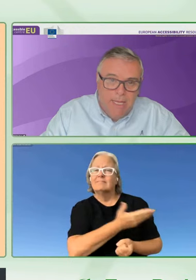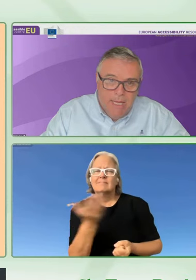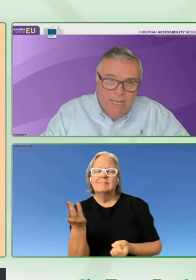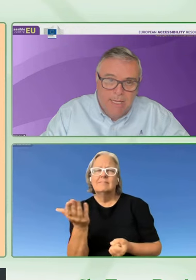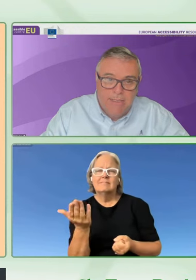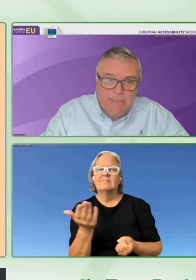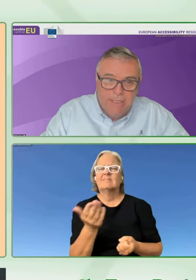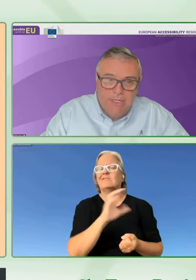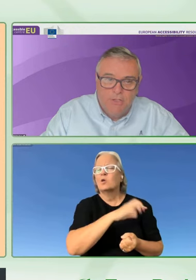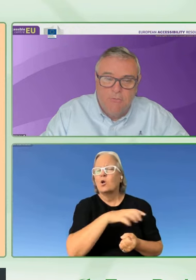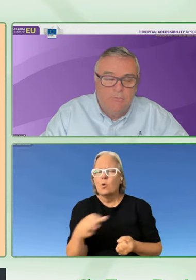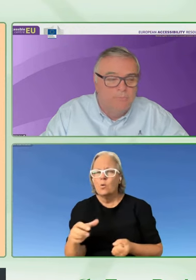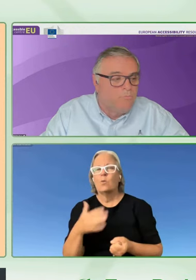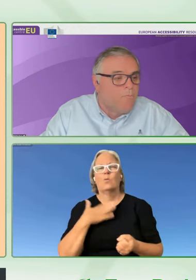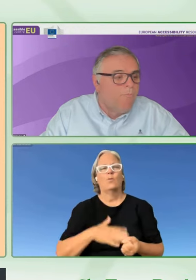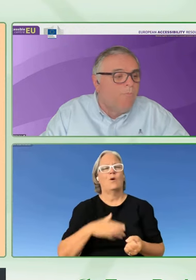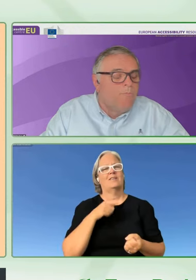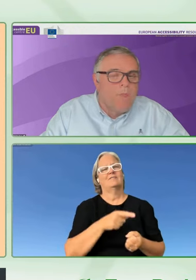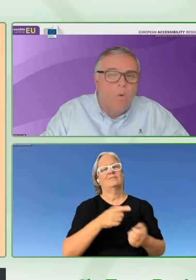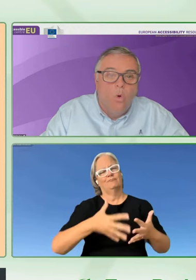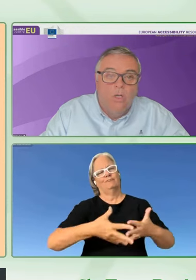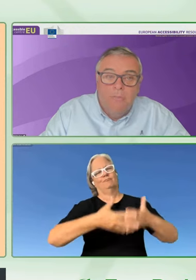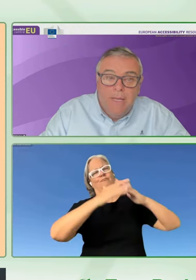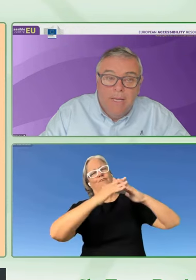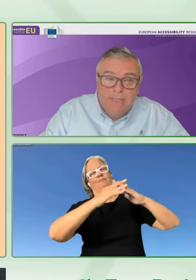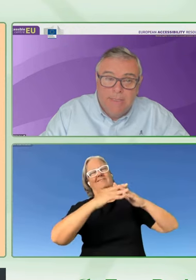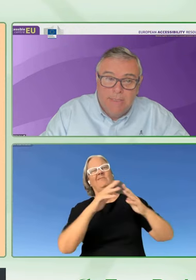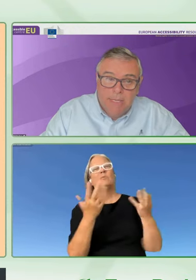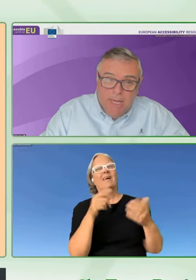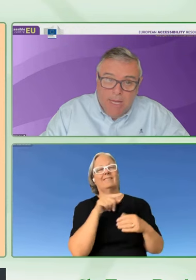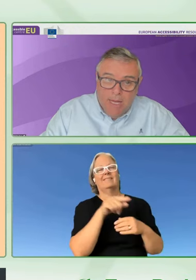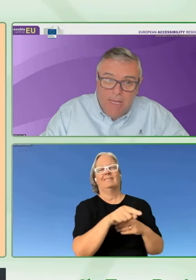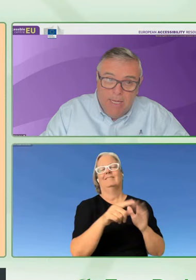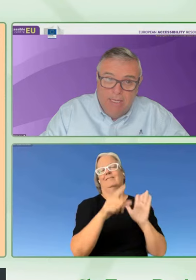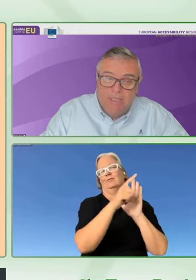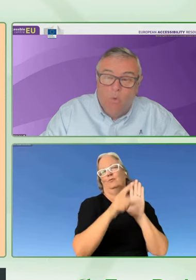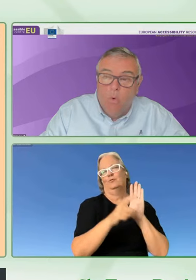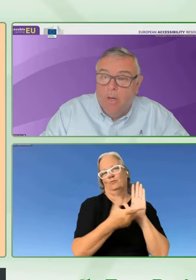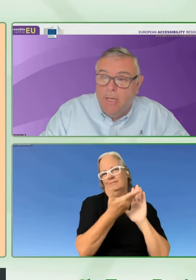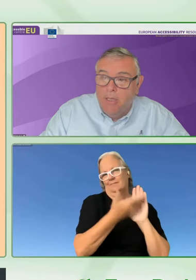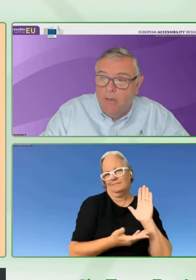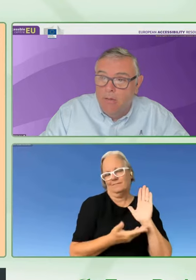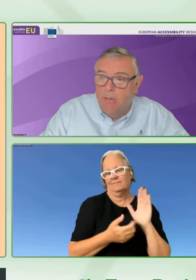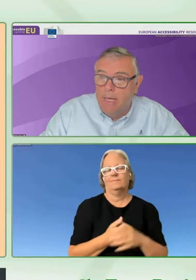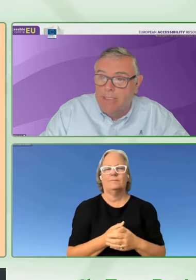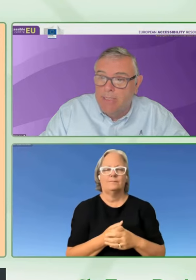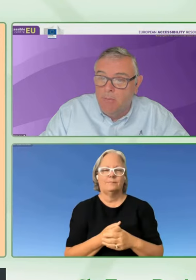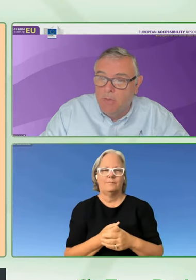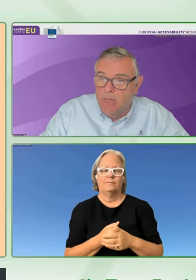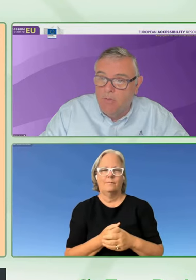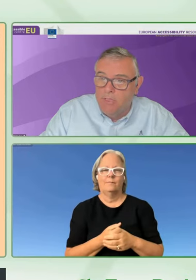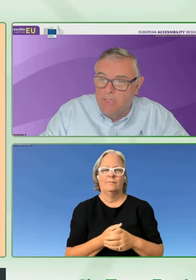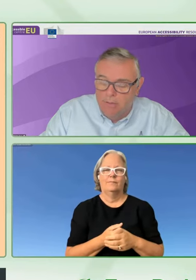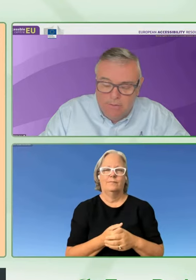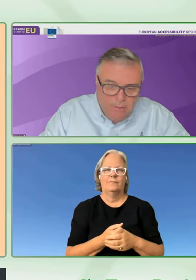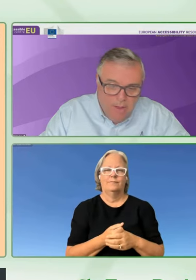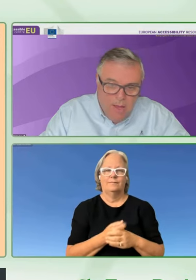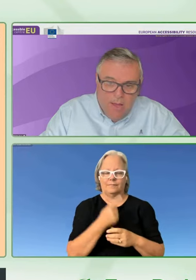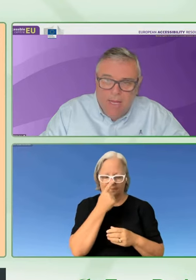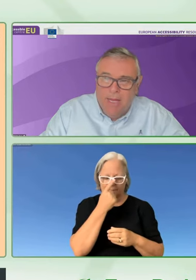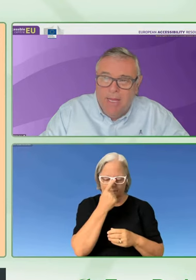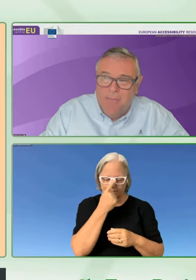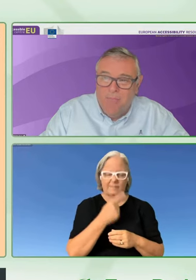this legislation. What pillars is working on AccessibleEU